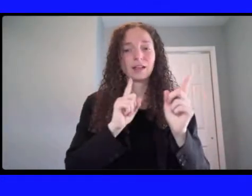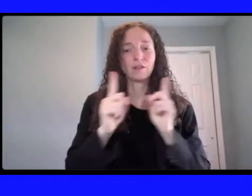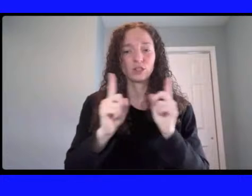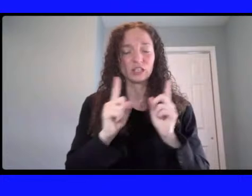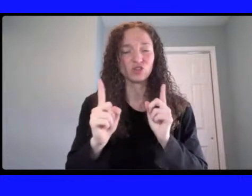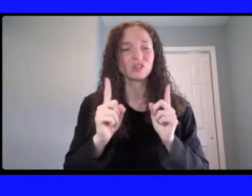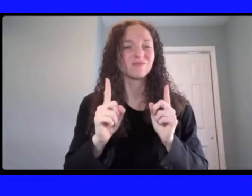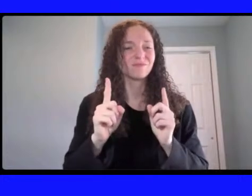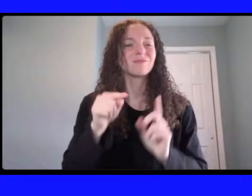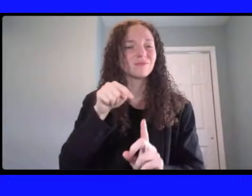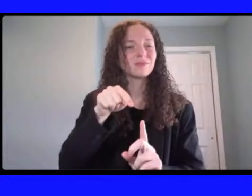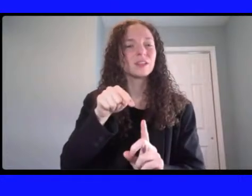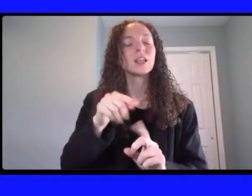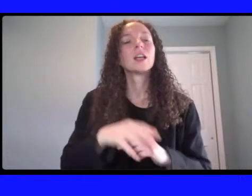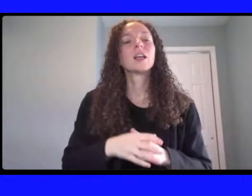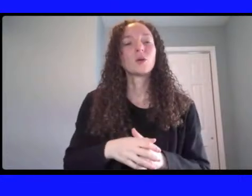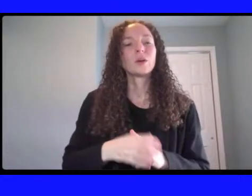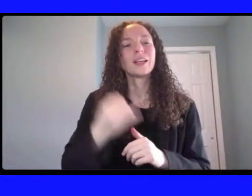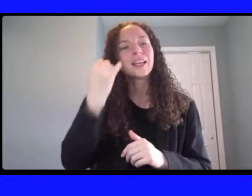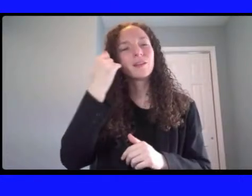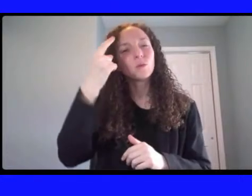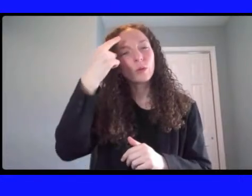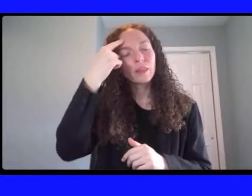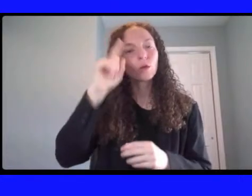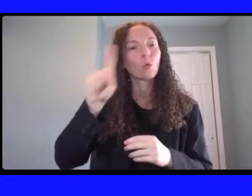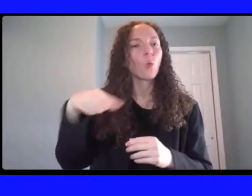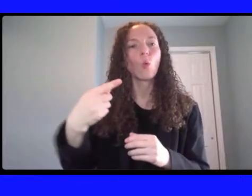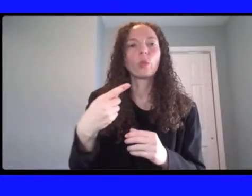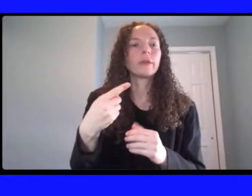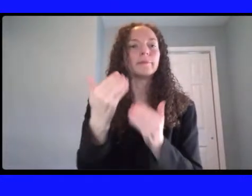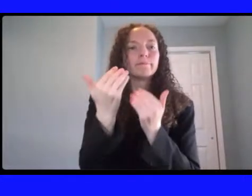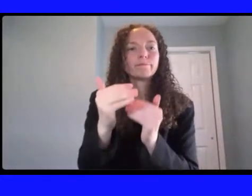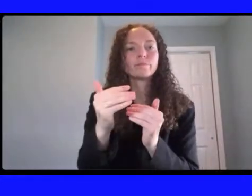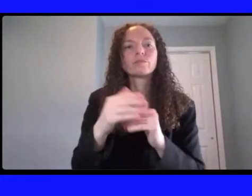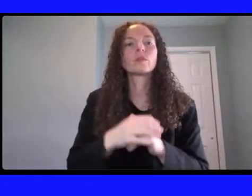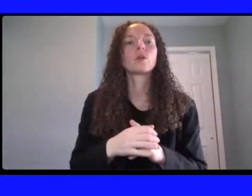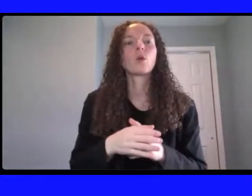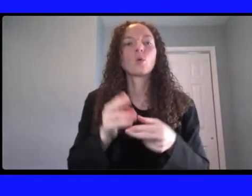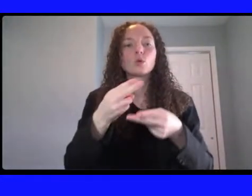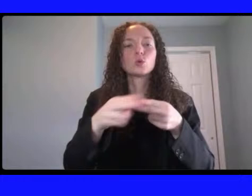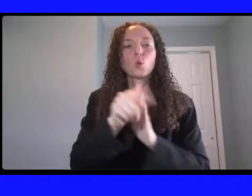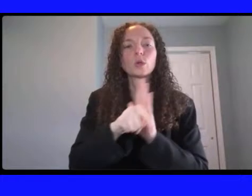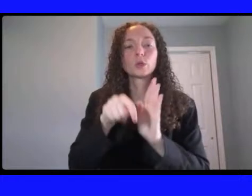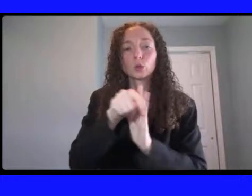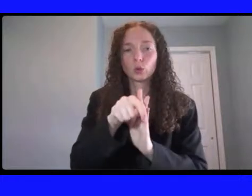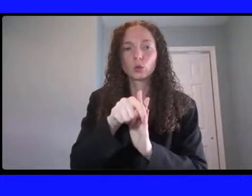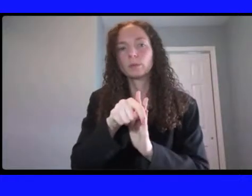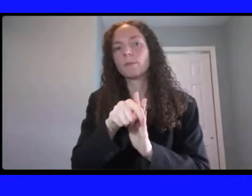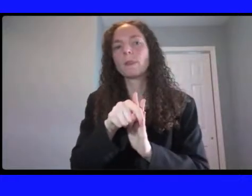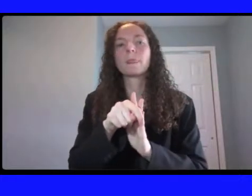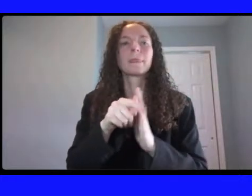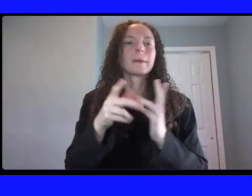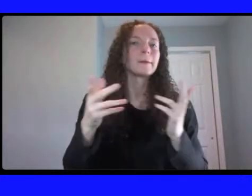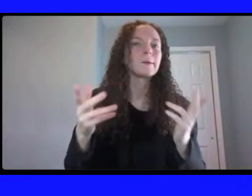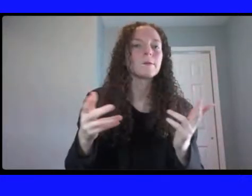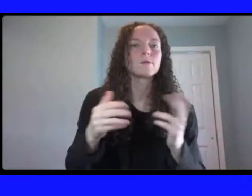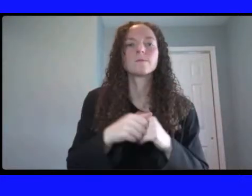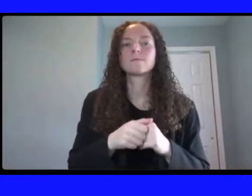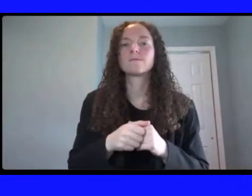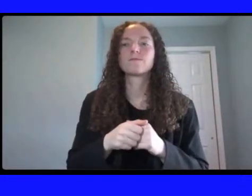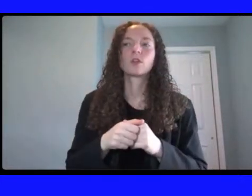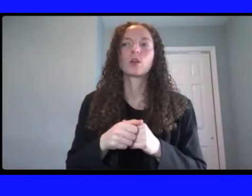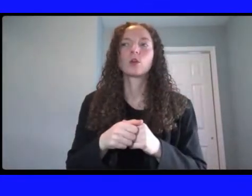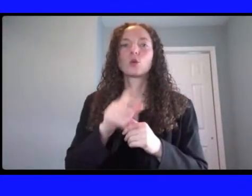as part of a prevention model. And so we're well on our way to developing a value-based payment model with partners across the